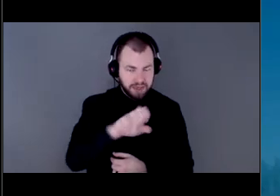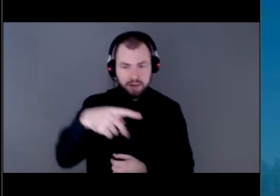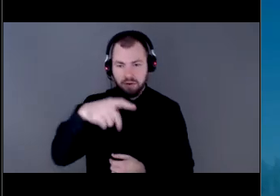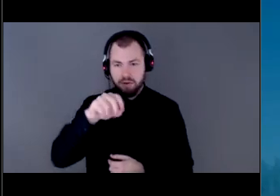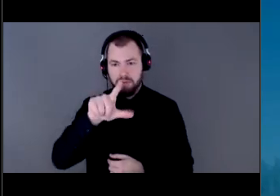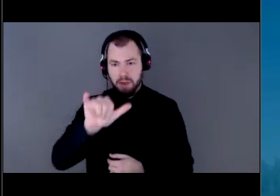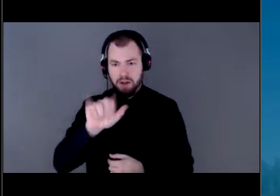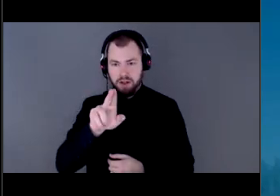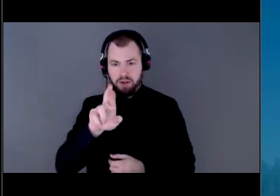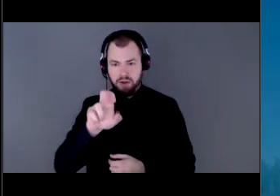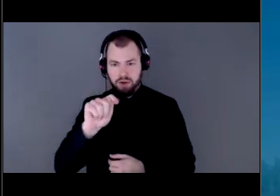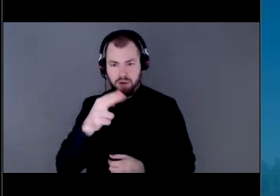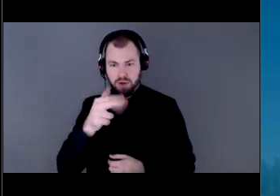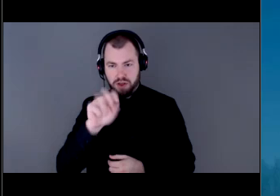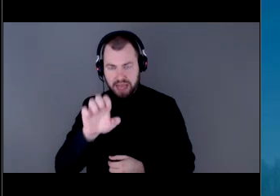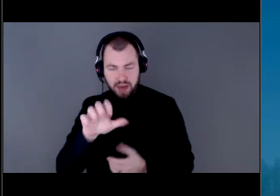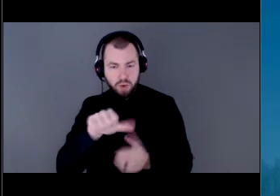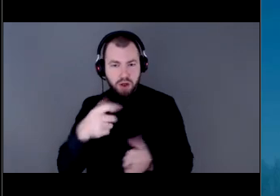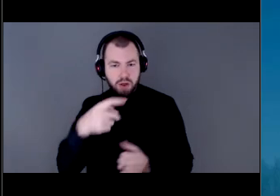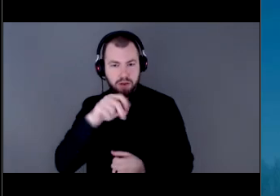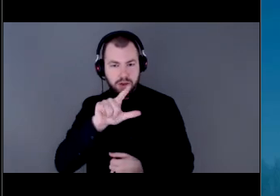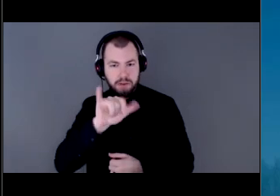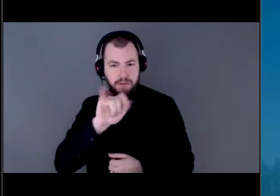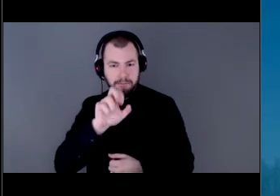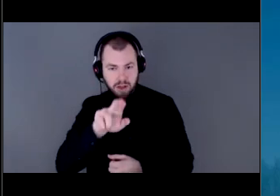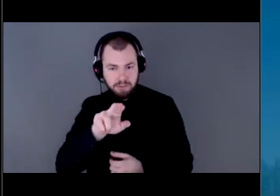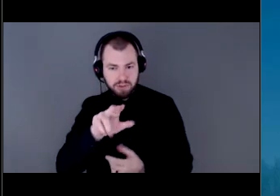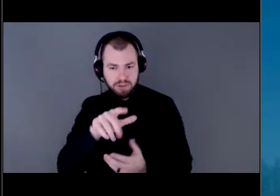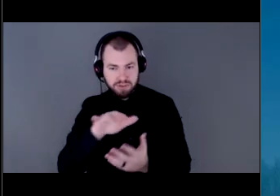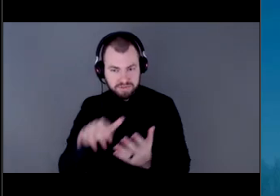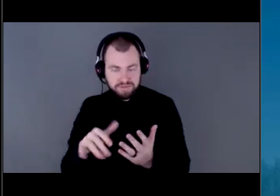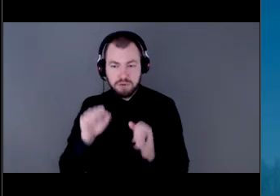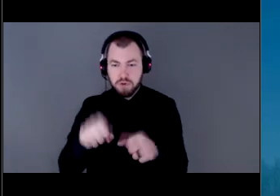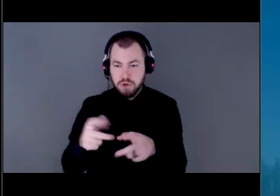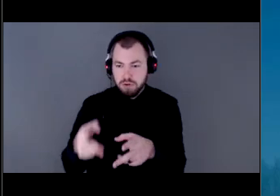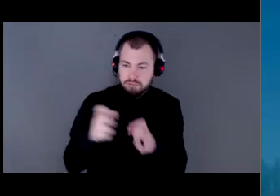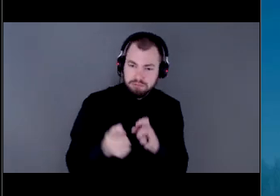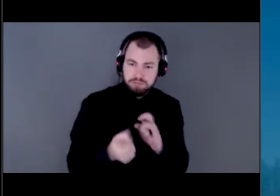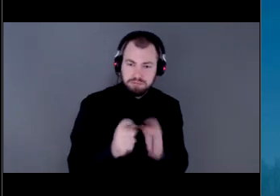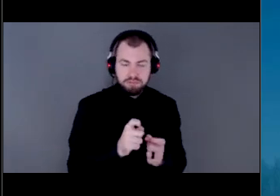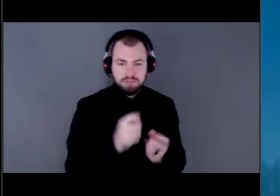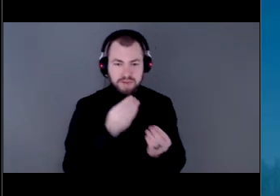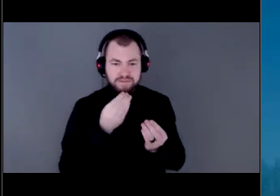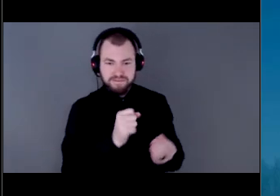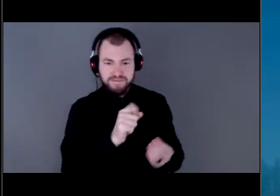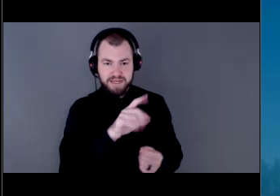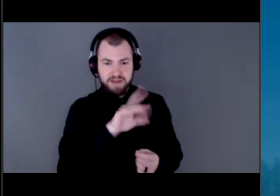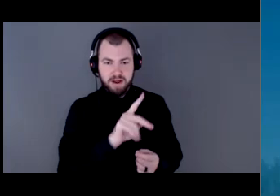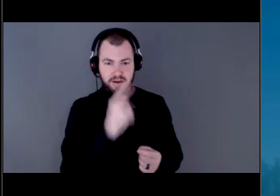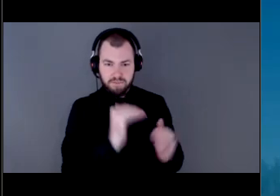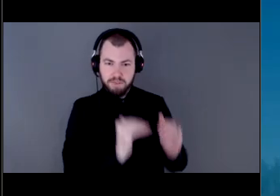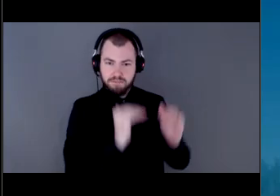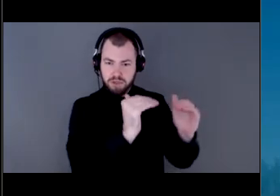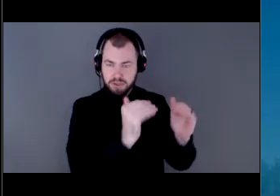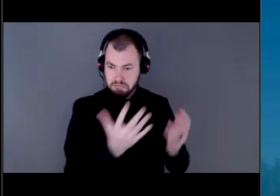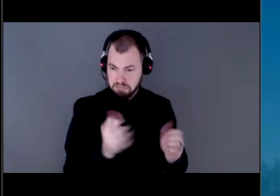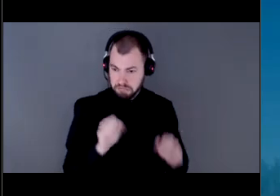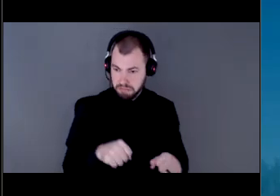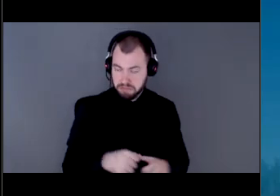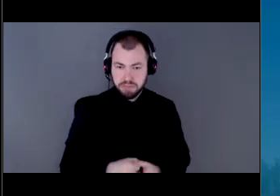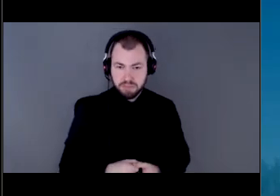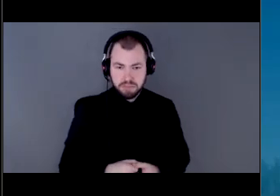other engineering polymers and phenolics that we might be able to adapt those as feedstocks for upgrading? Oh, really